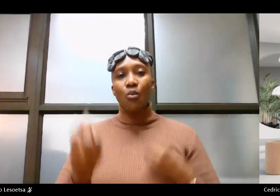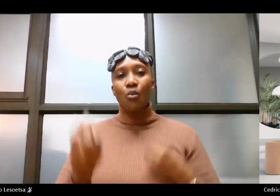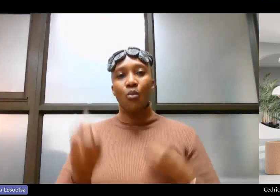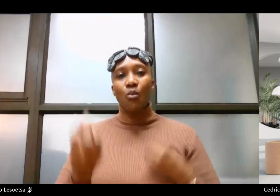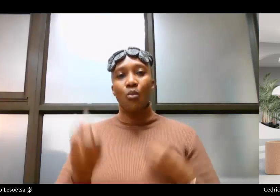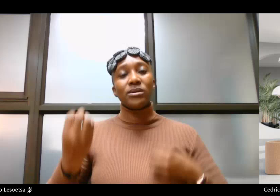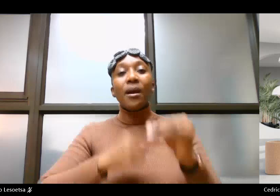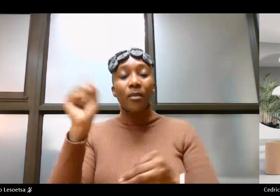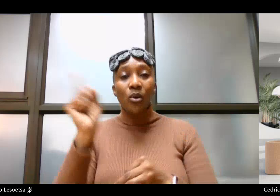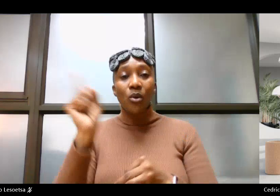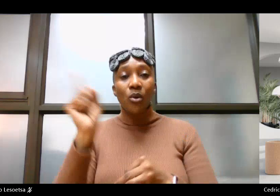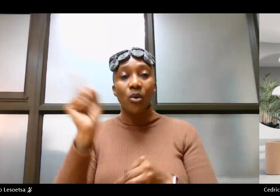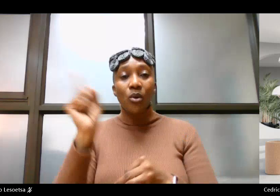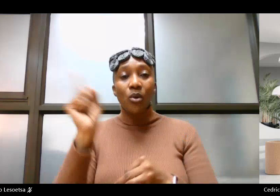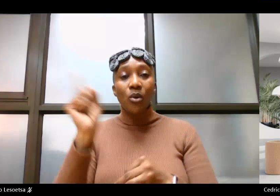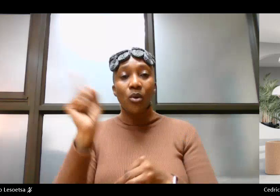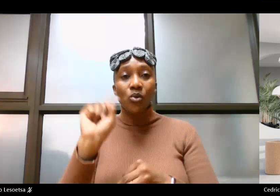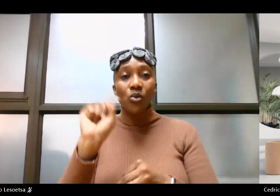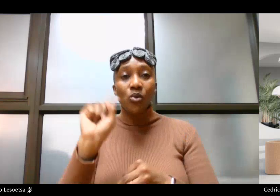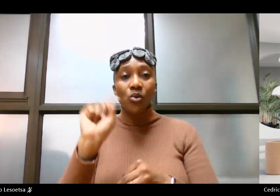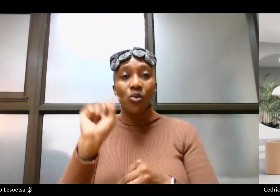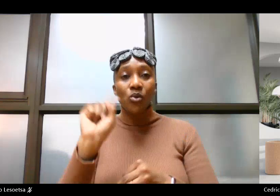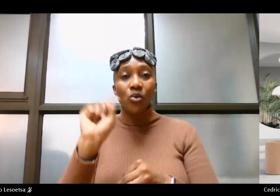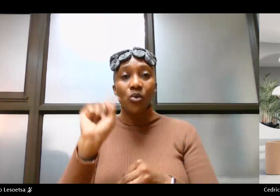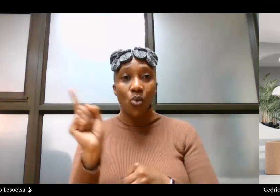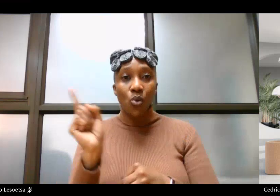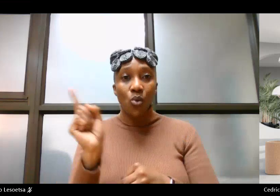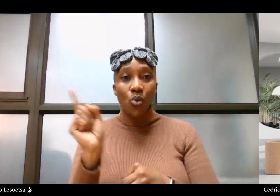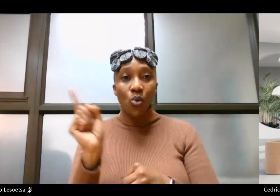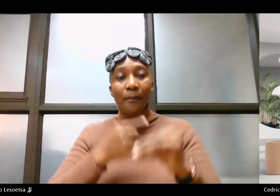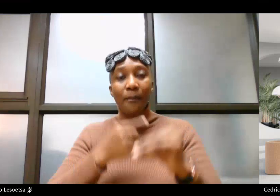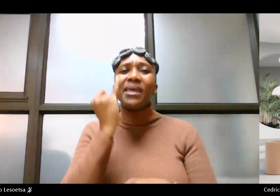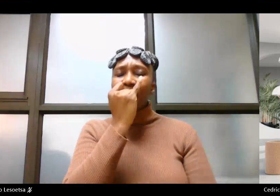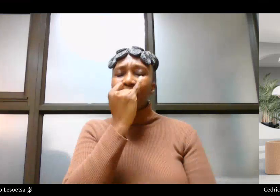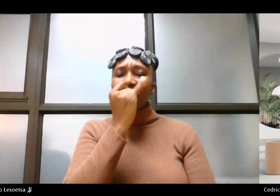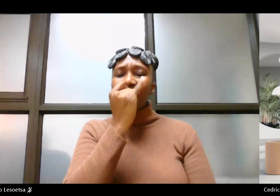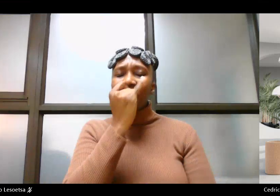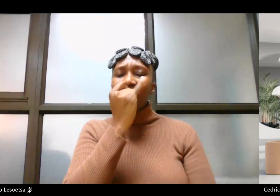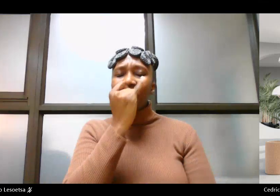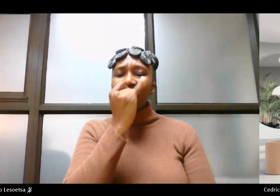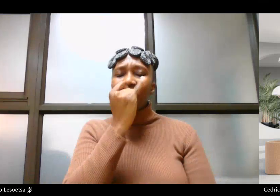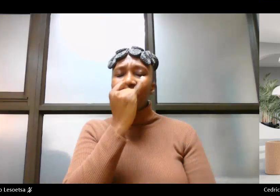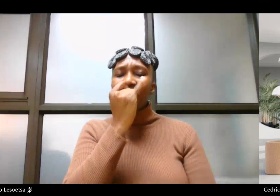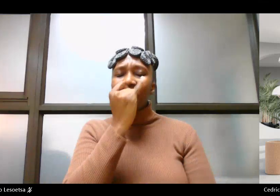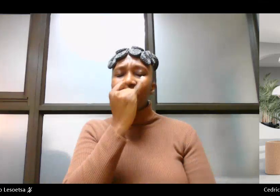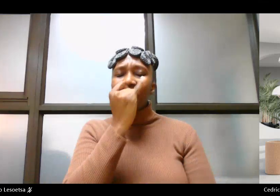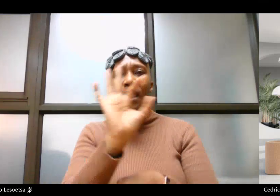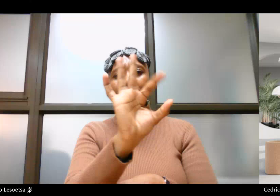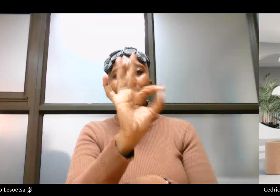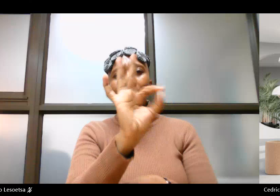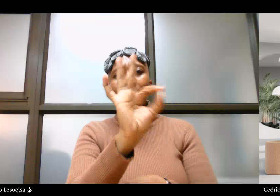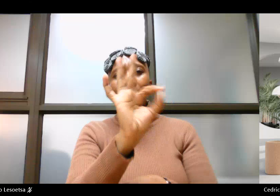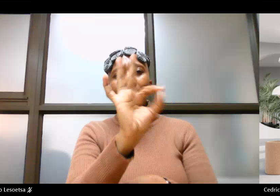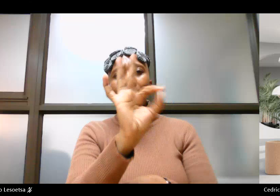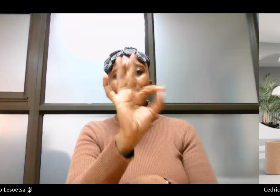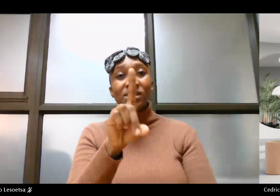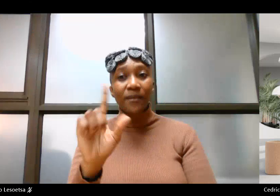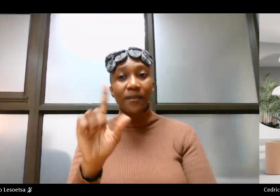Ike, if maybe I can pick up on the UDL Yes. that Please. we talked about